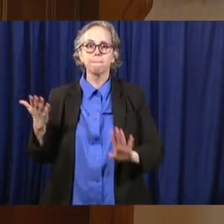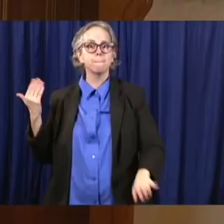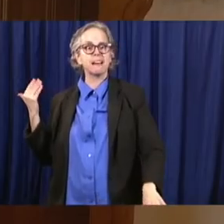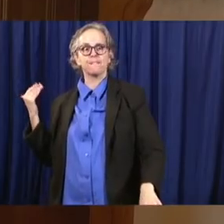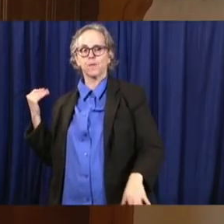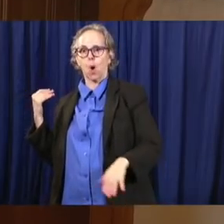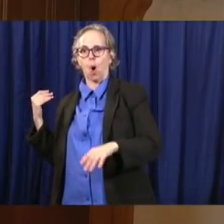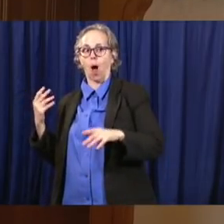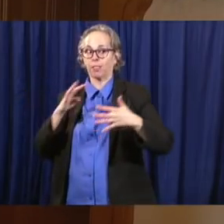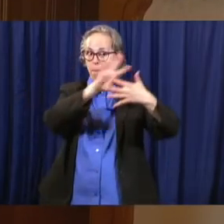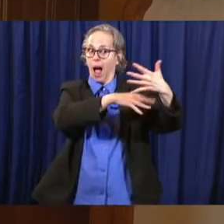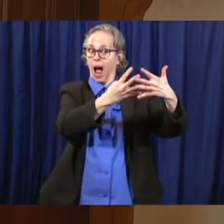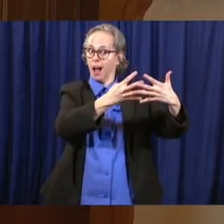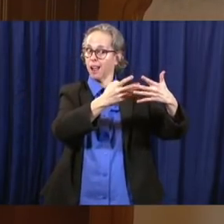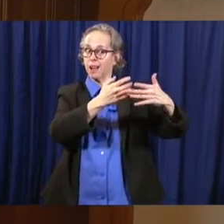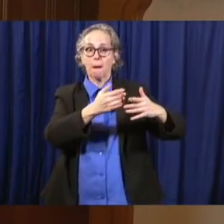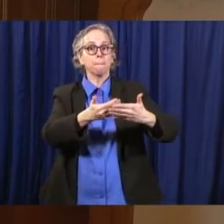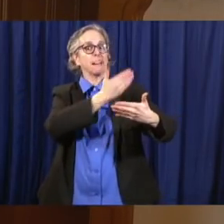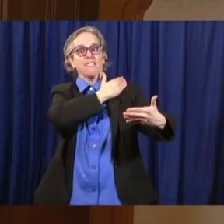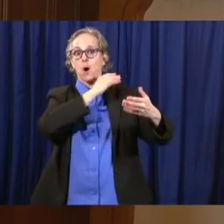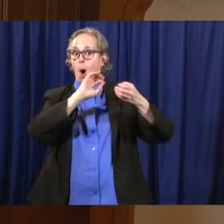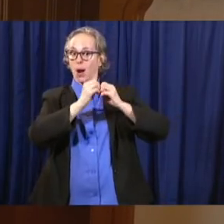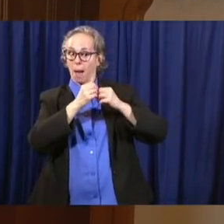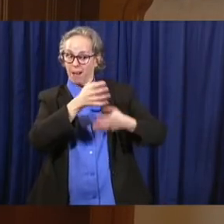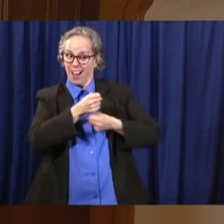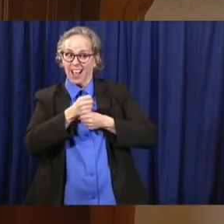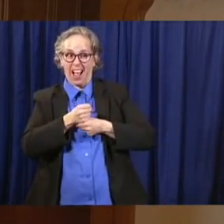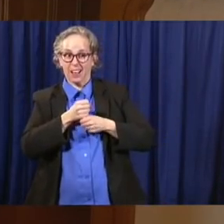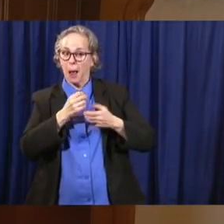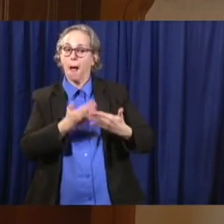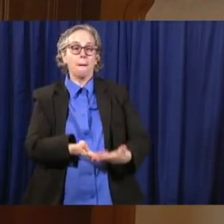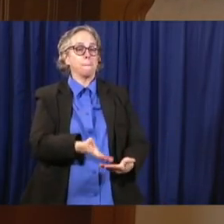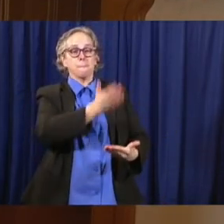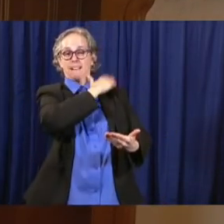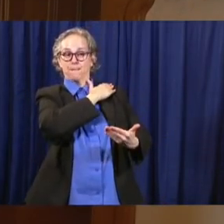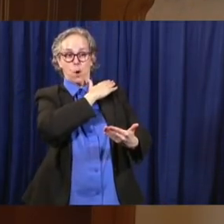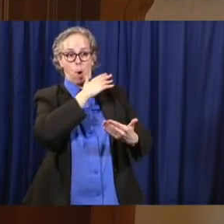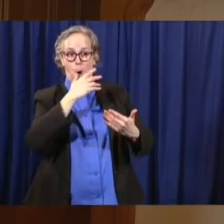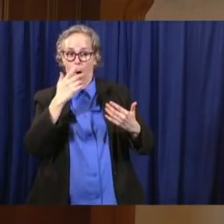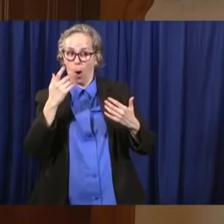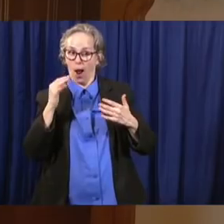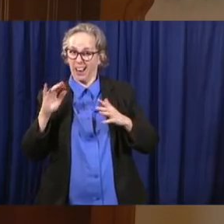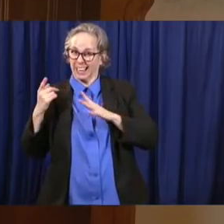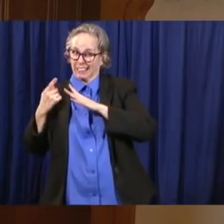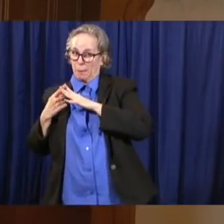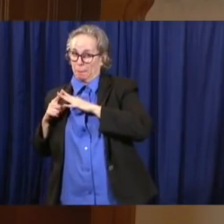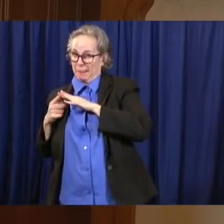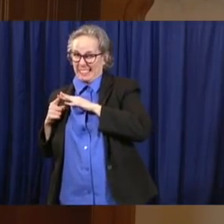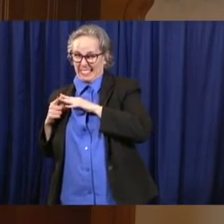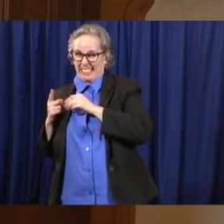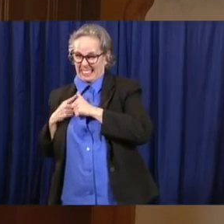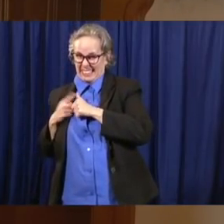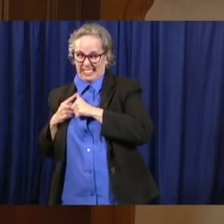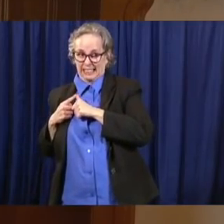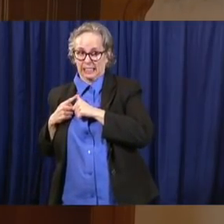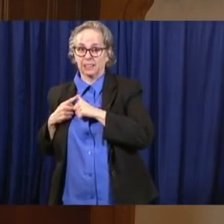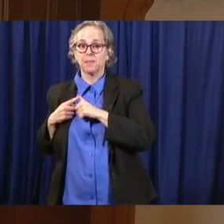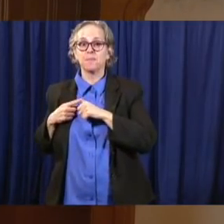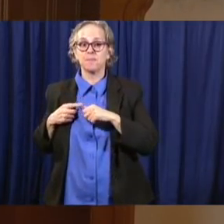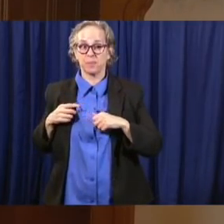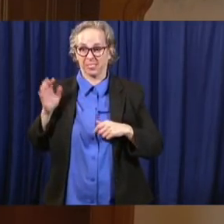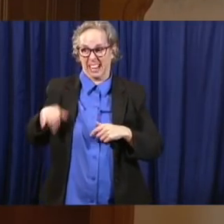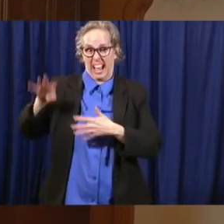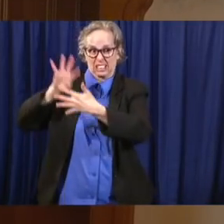any numbers that could tell us exactly where we would be in the future. But we had learned from all the